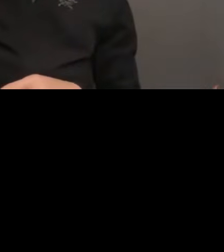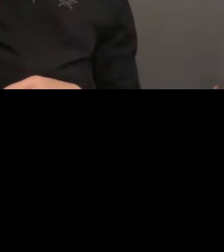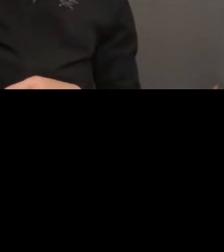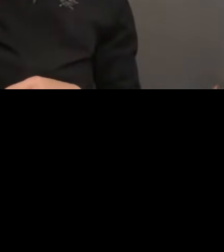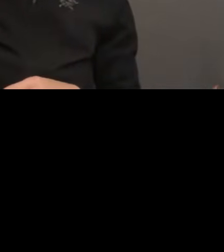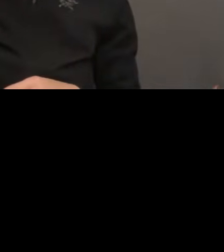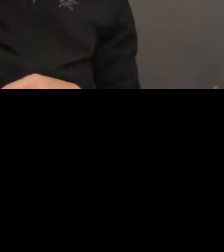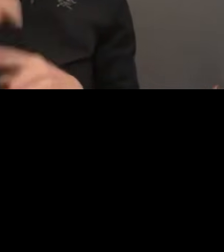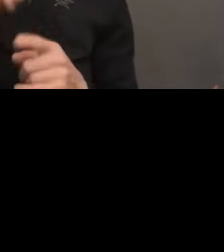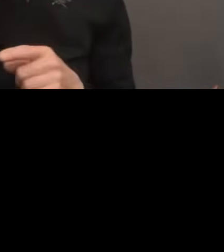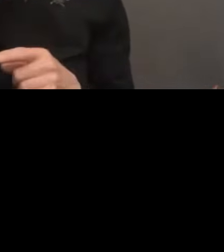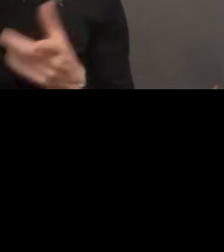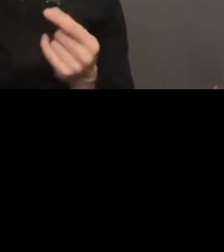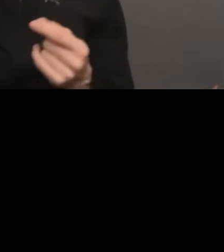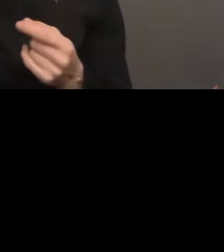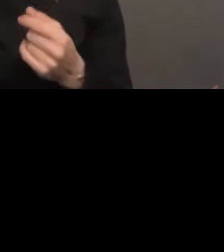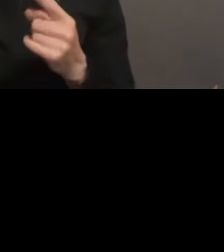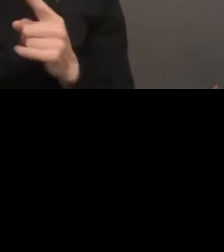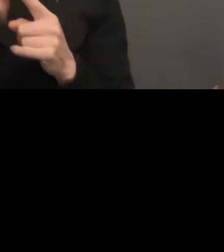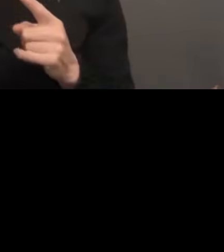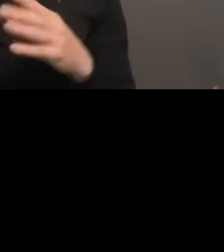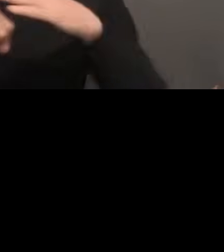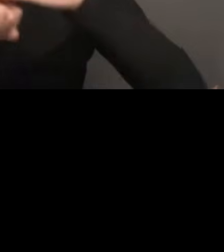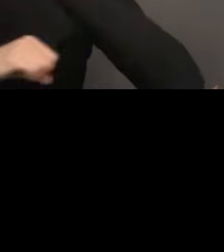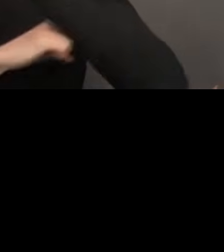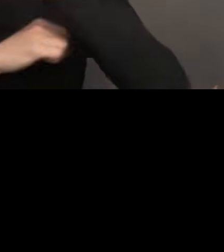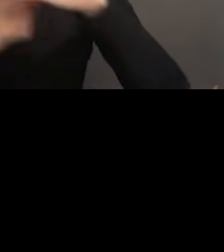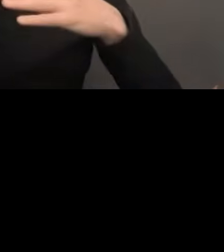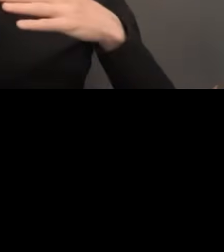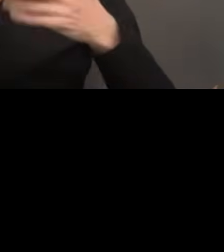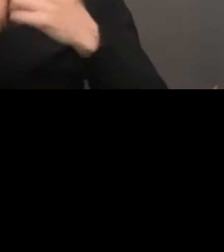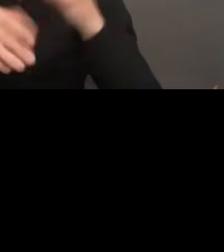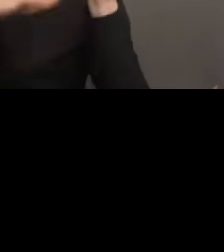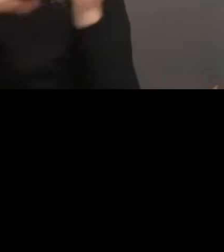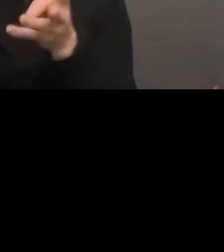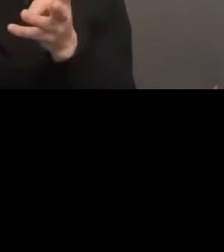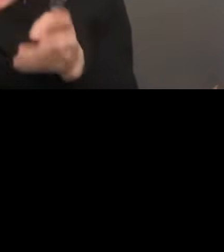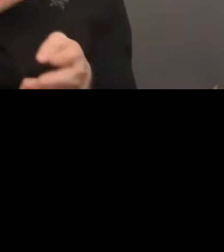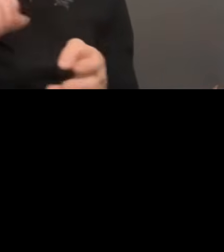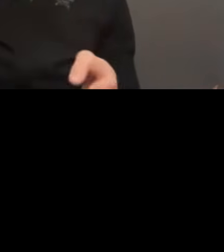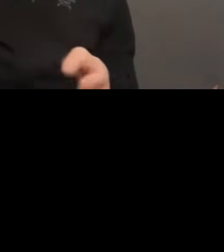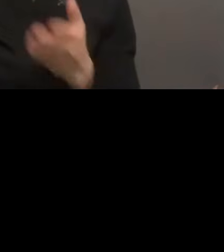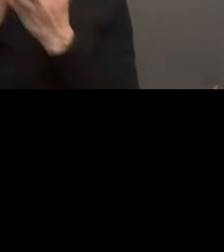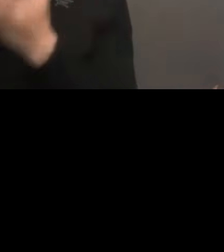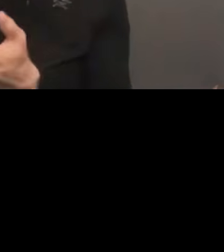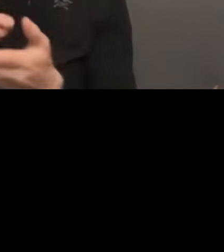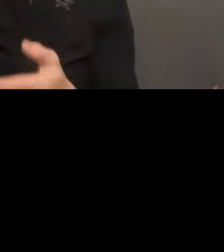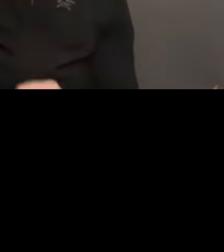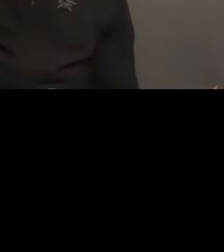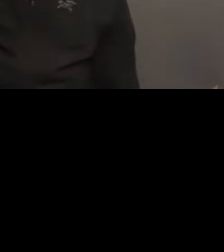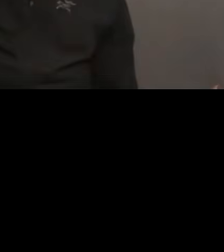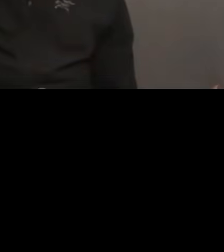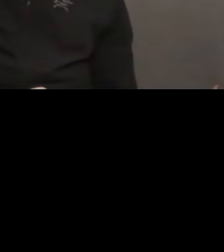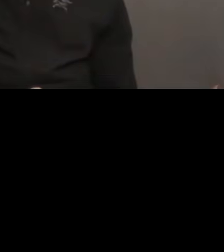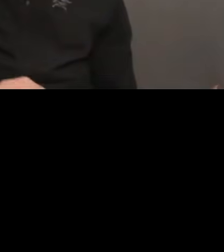I'm not sure what we know about the fundamentals of loading an ancient ship in the 2nd or 1st century